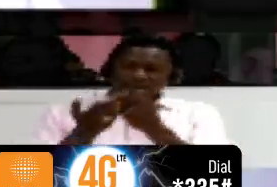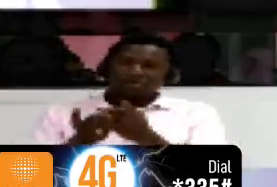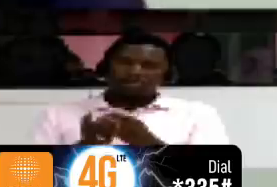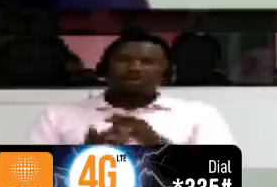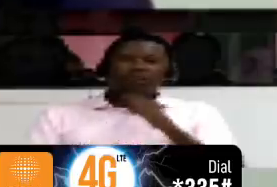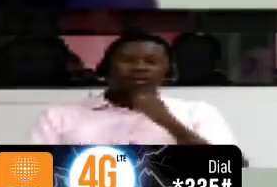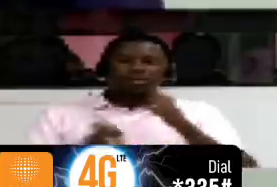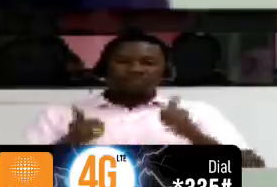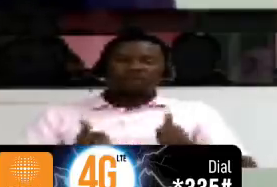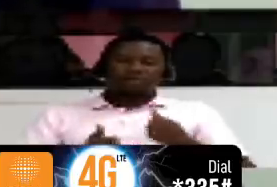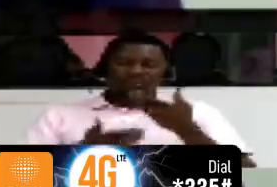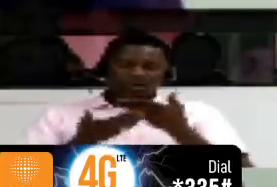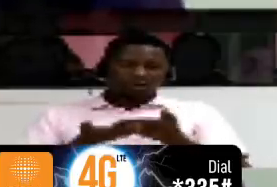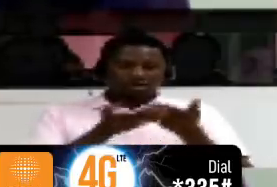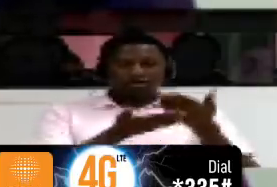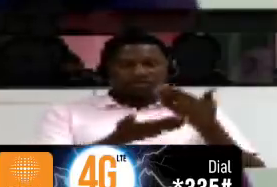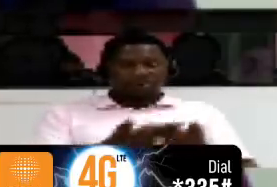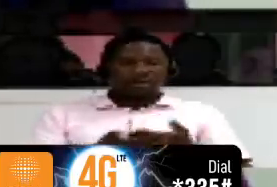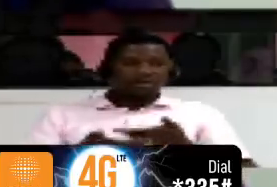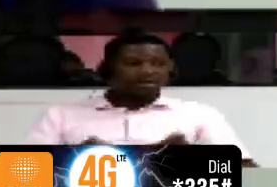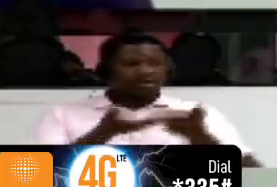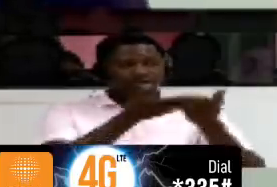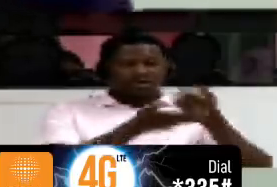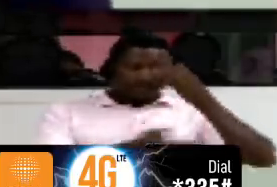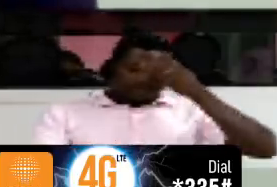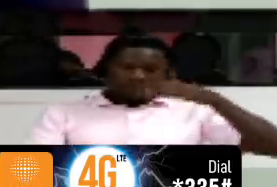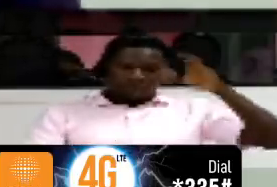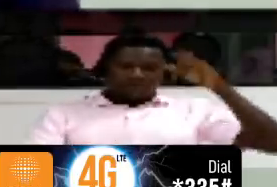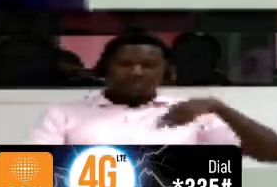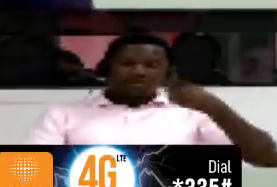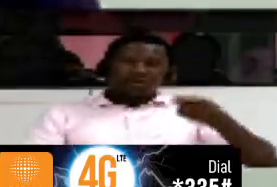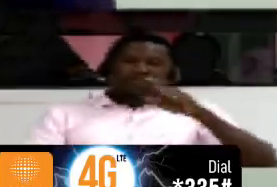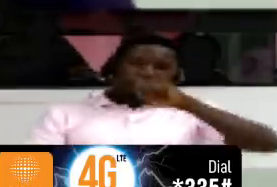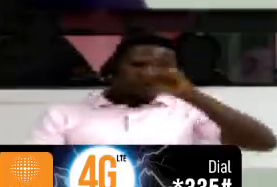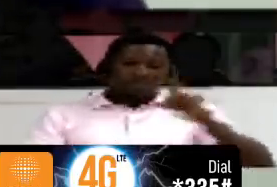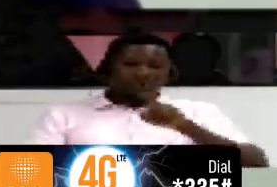over to the commissioners for additional questions. Thank you.